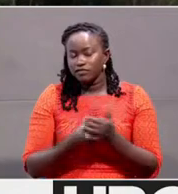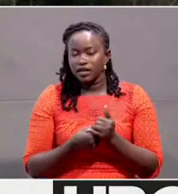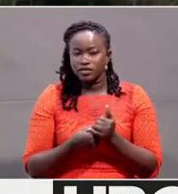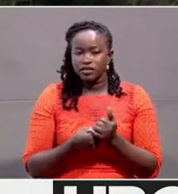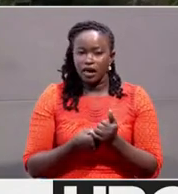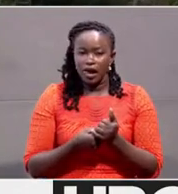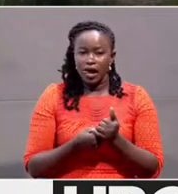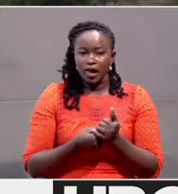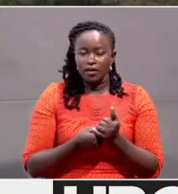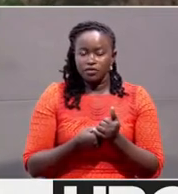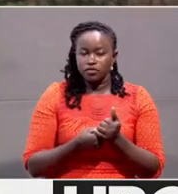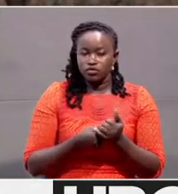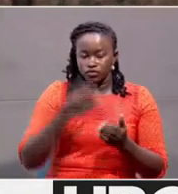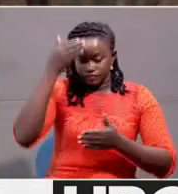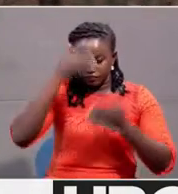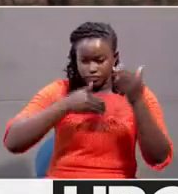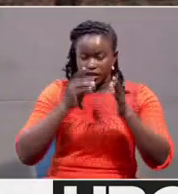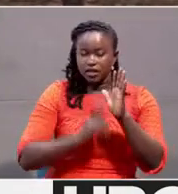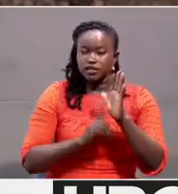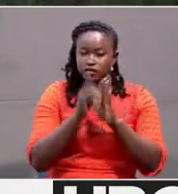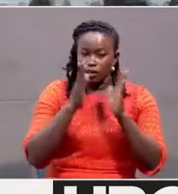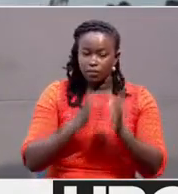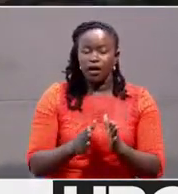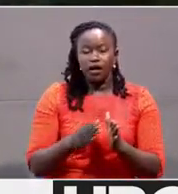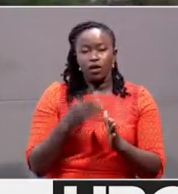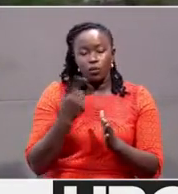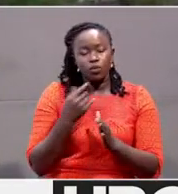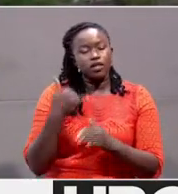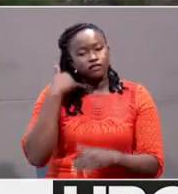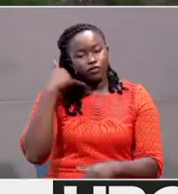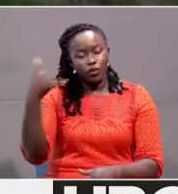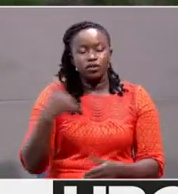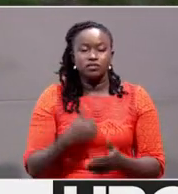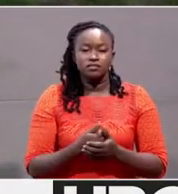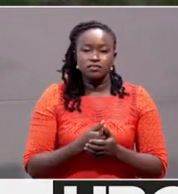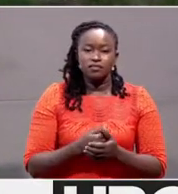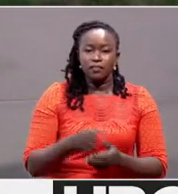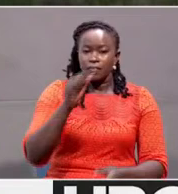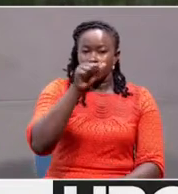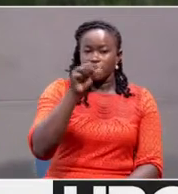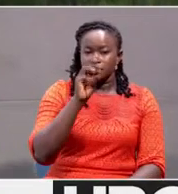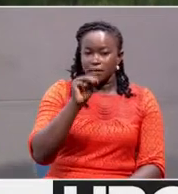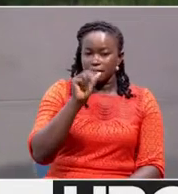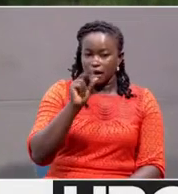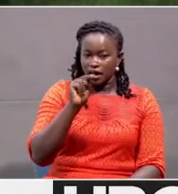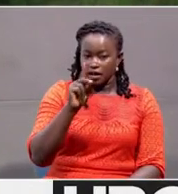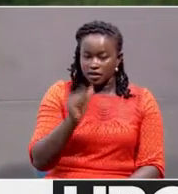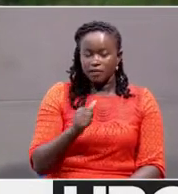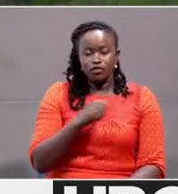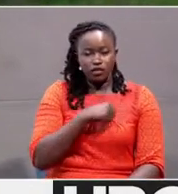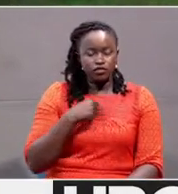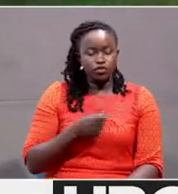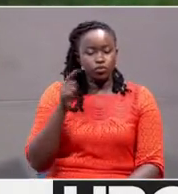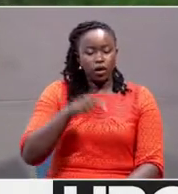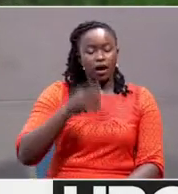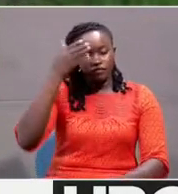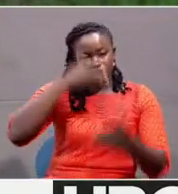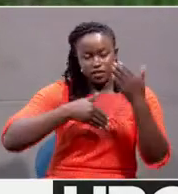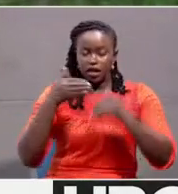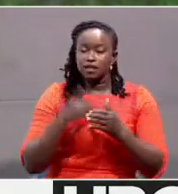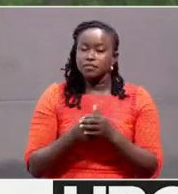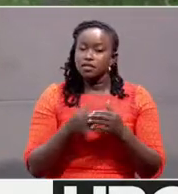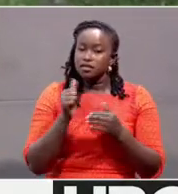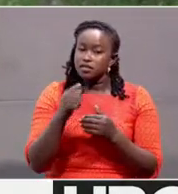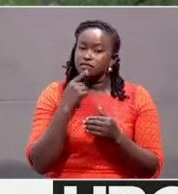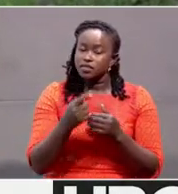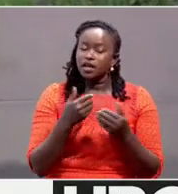in a physical contact with the developer, apart from on phone. Semanda, who declined to avail himself physically, insists that